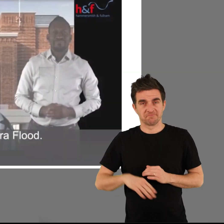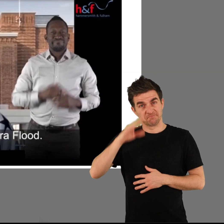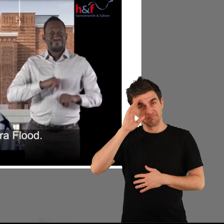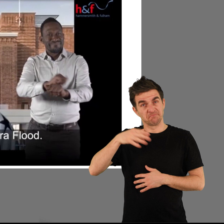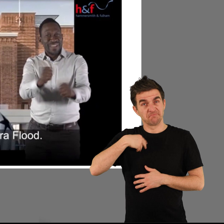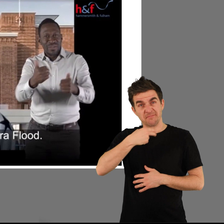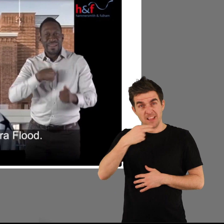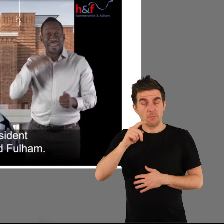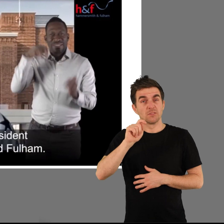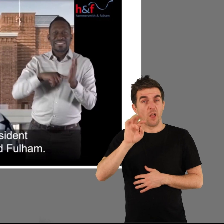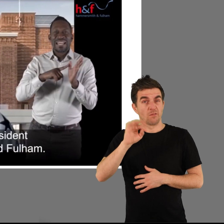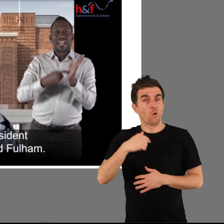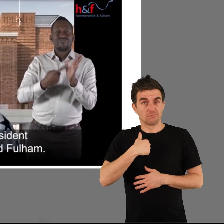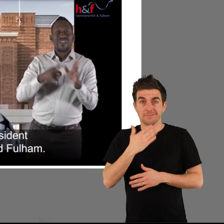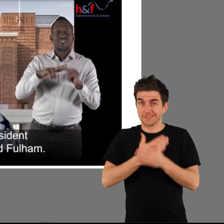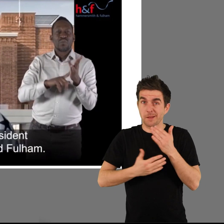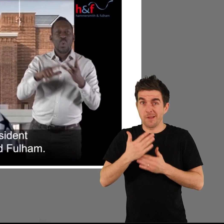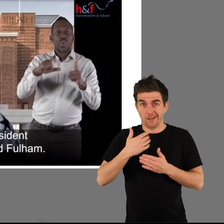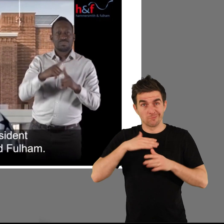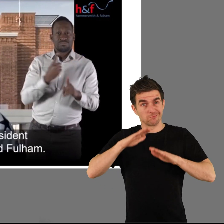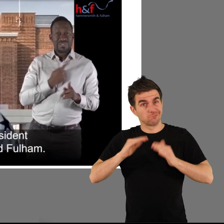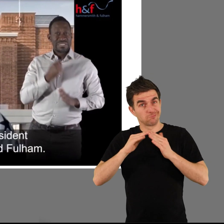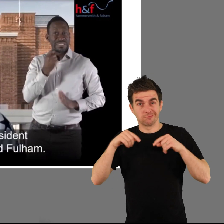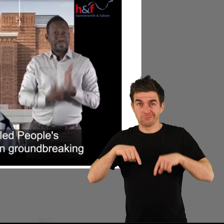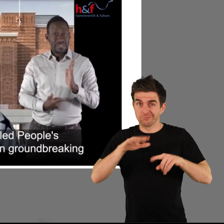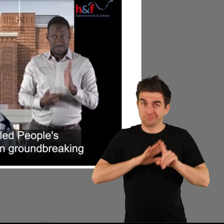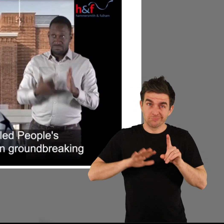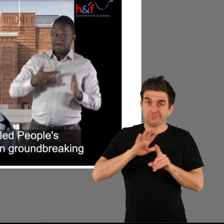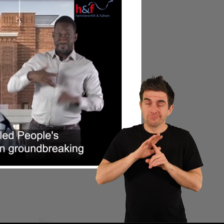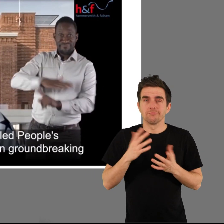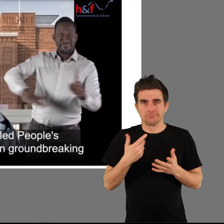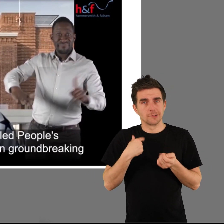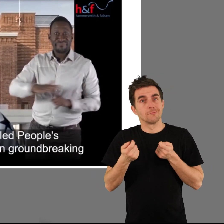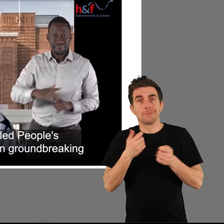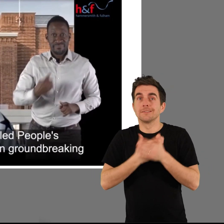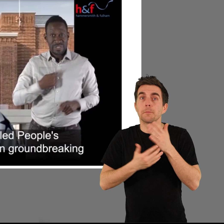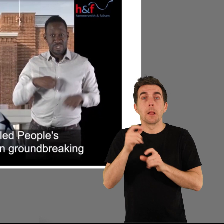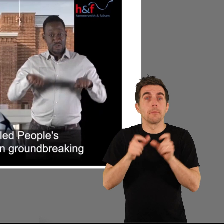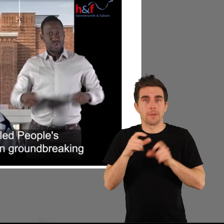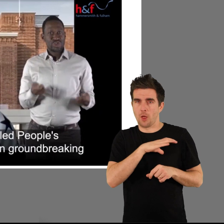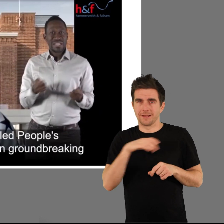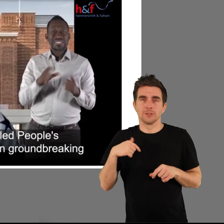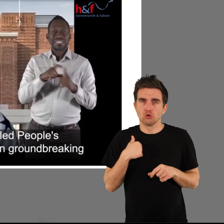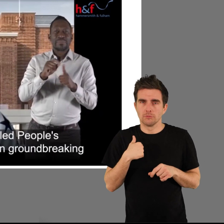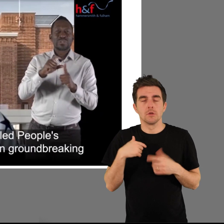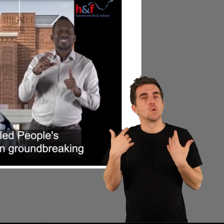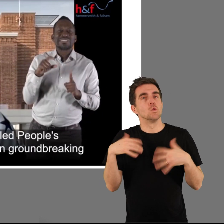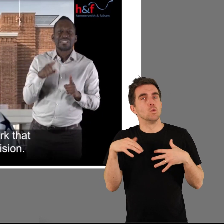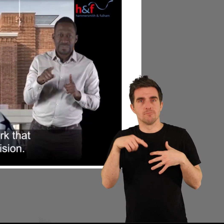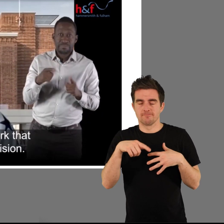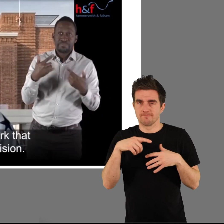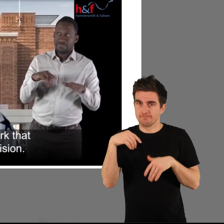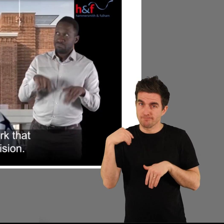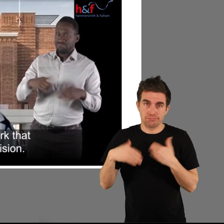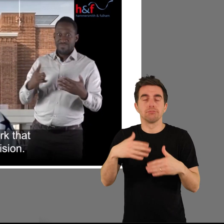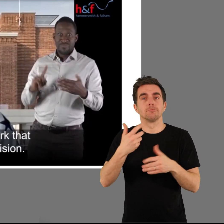Hello, my name's Tara Flood. I'm a disabled resident of Hammersmith and Fulham. I also chaired the Disabled People's Commission, which has been groundbreaking